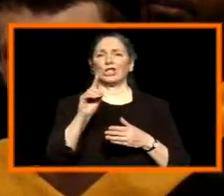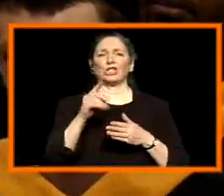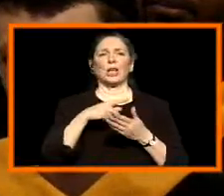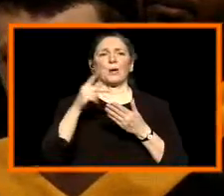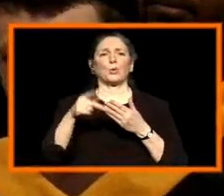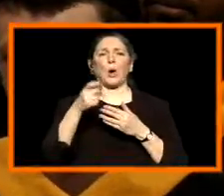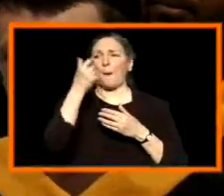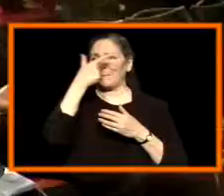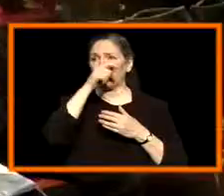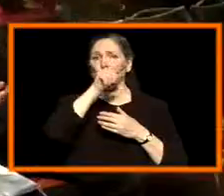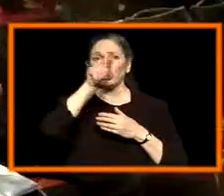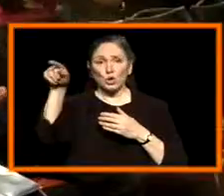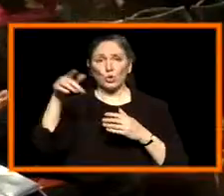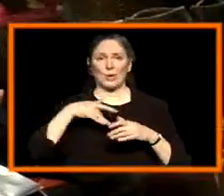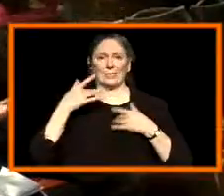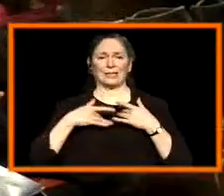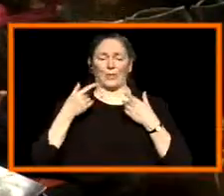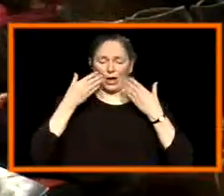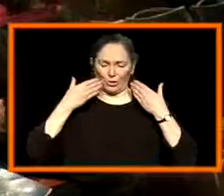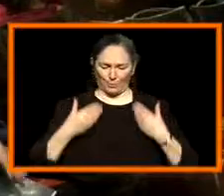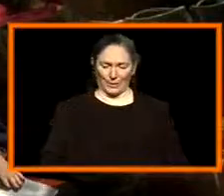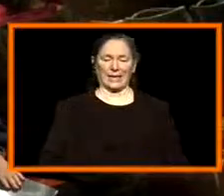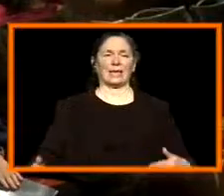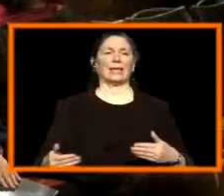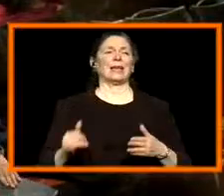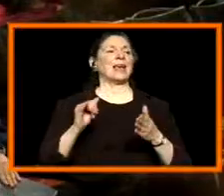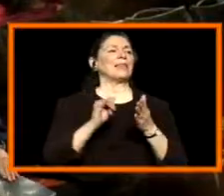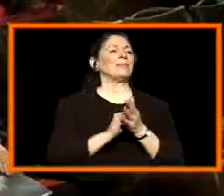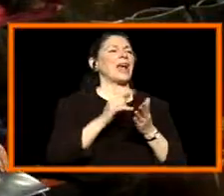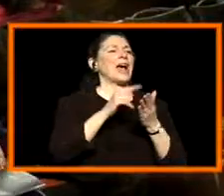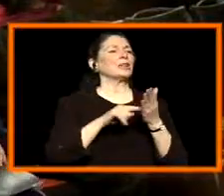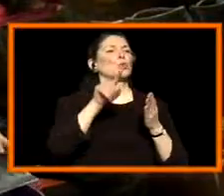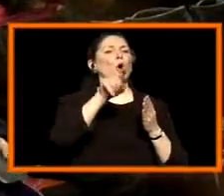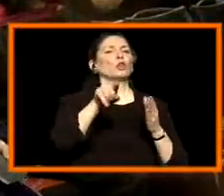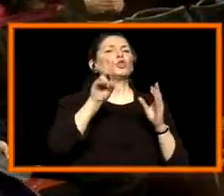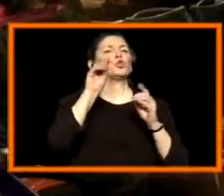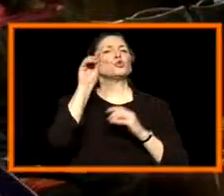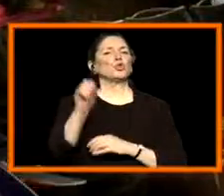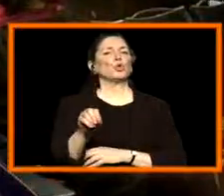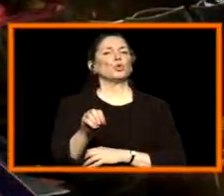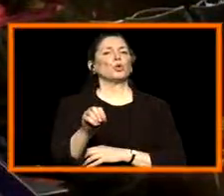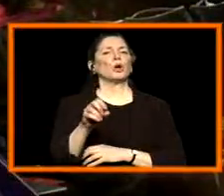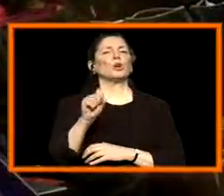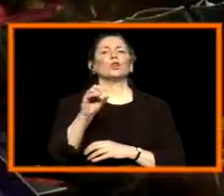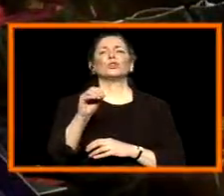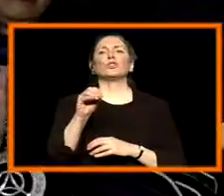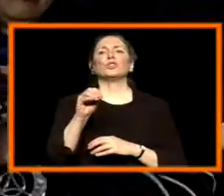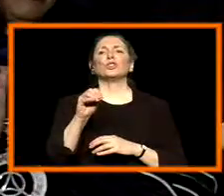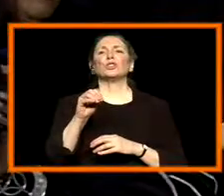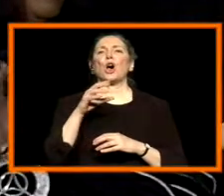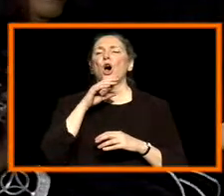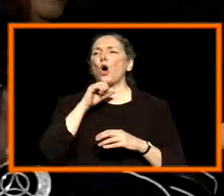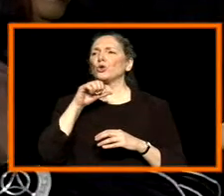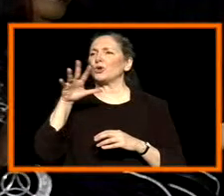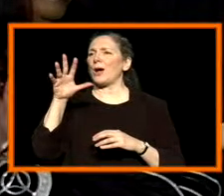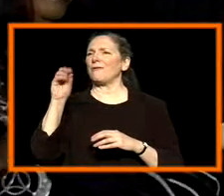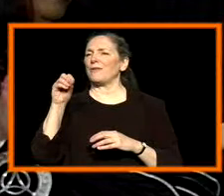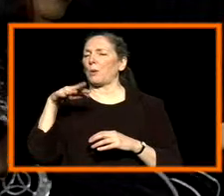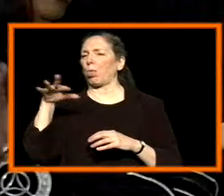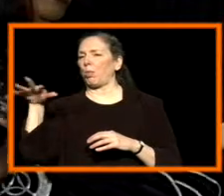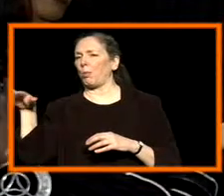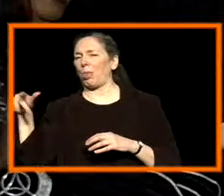you inspired me. That is what you do. So at 50 years